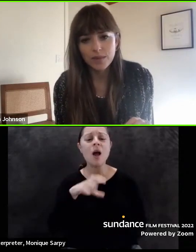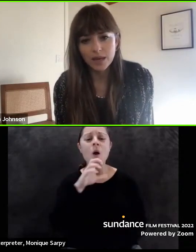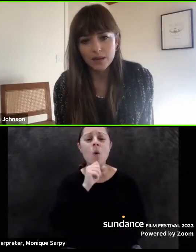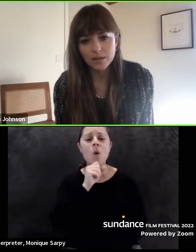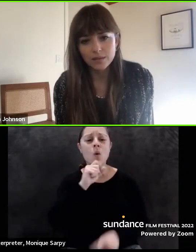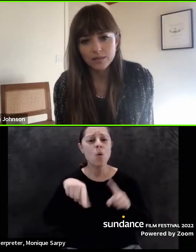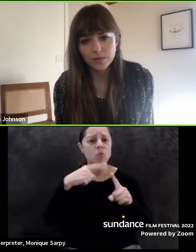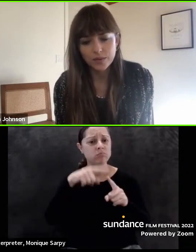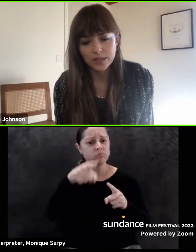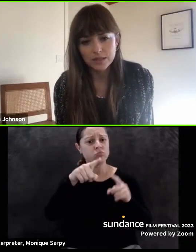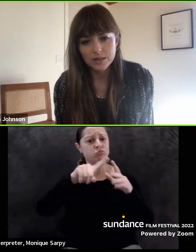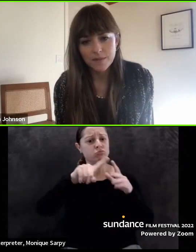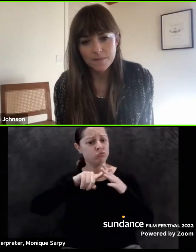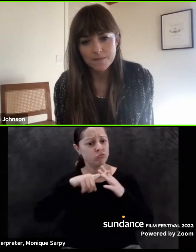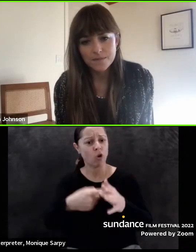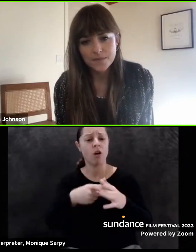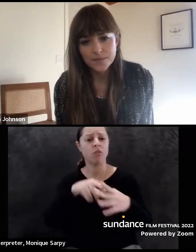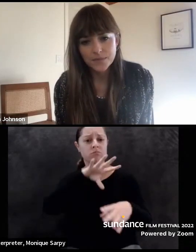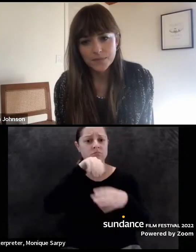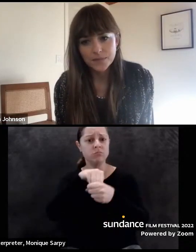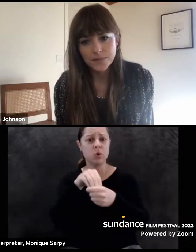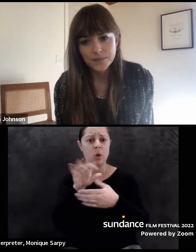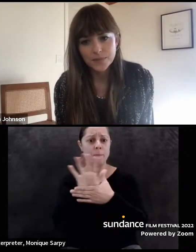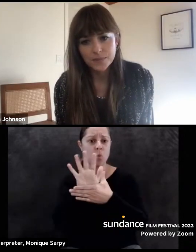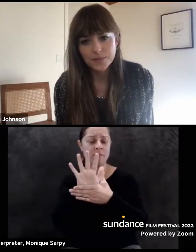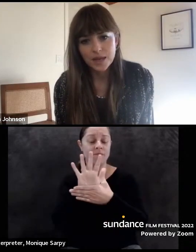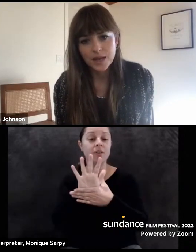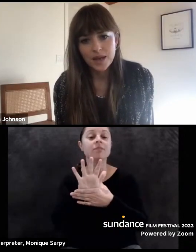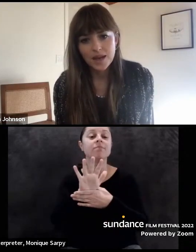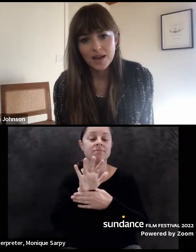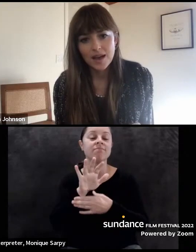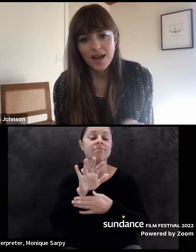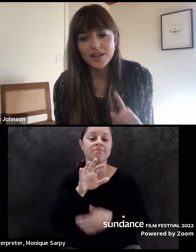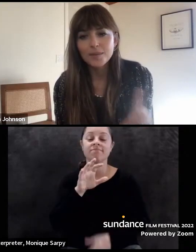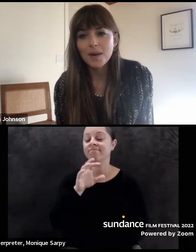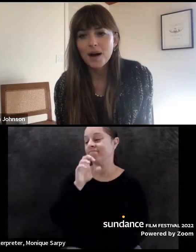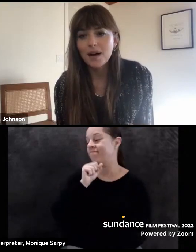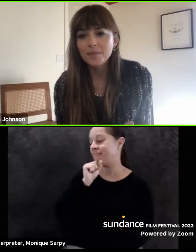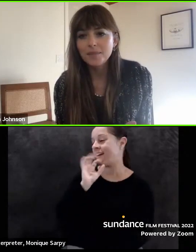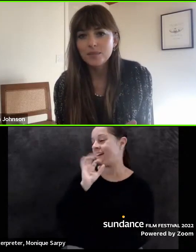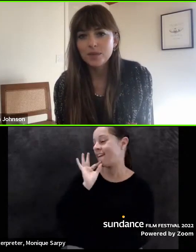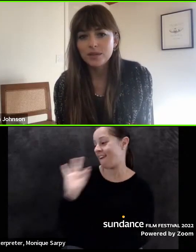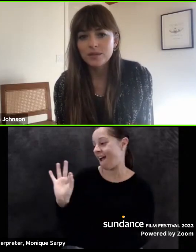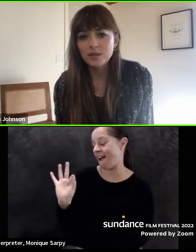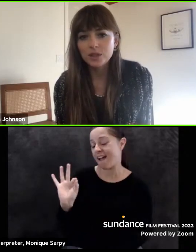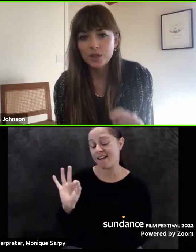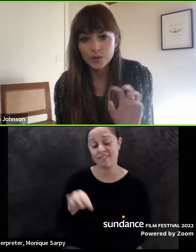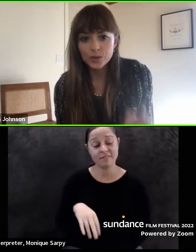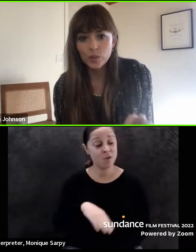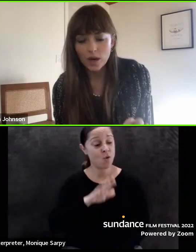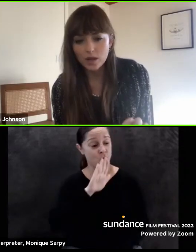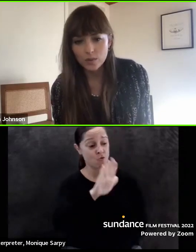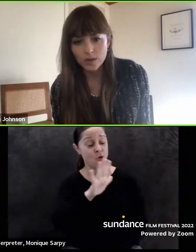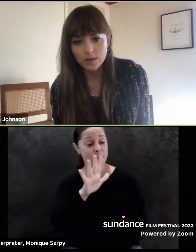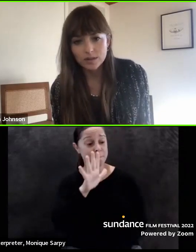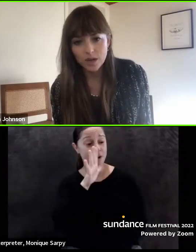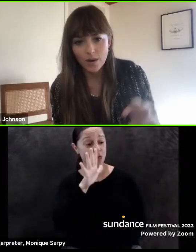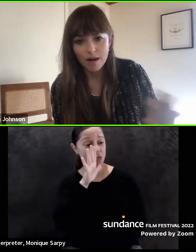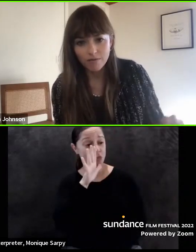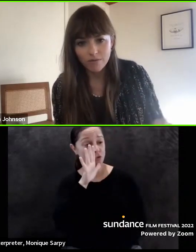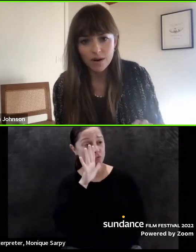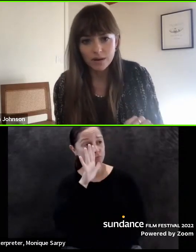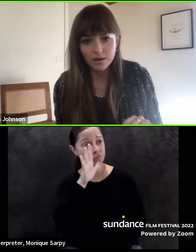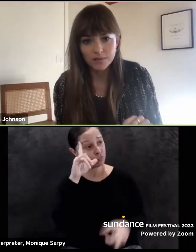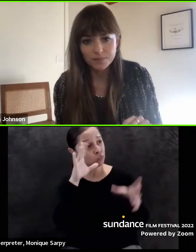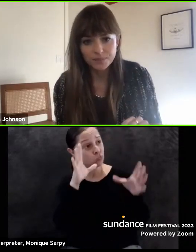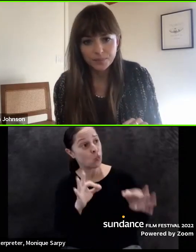started making movies? I was 9. I was 9 years old. And your mom would choose what you would go